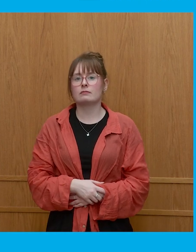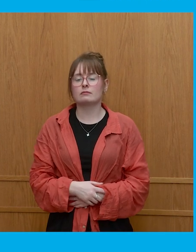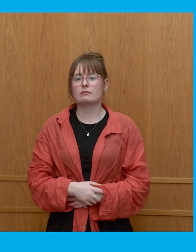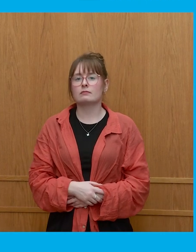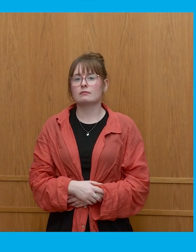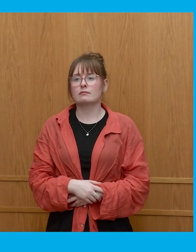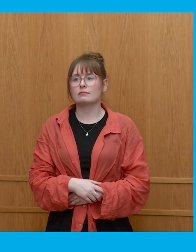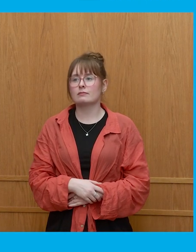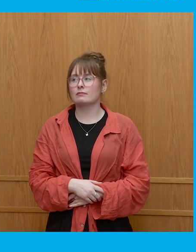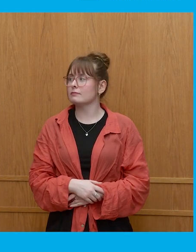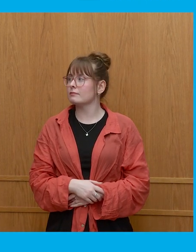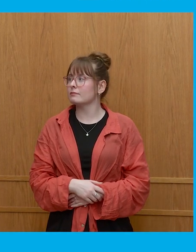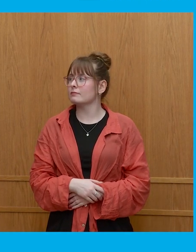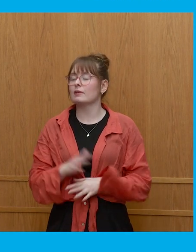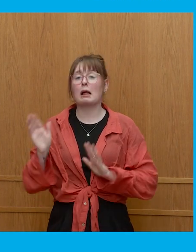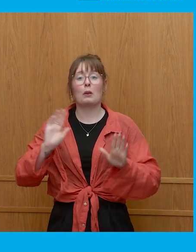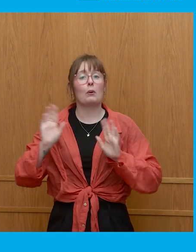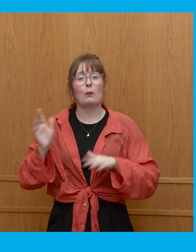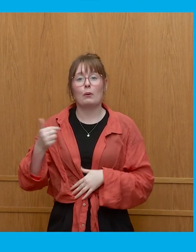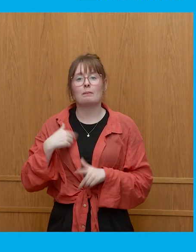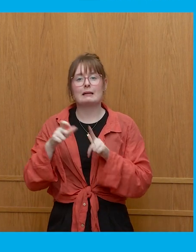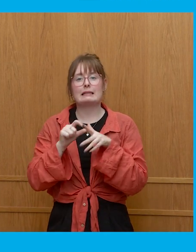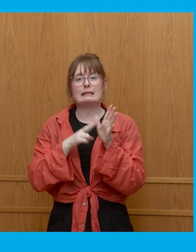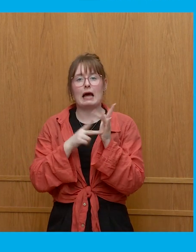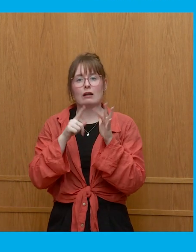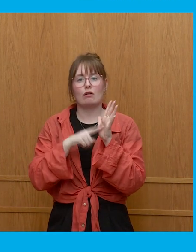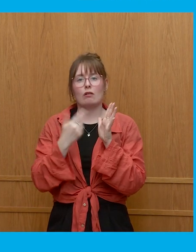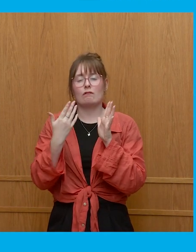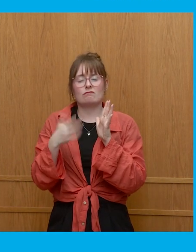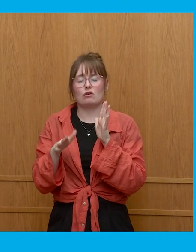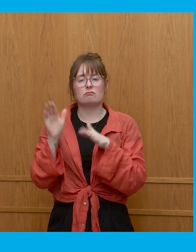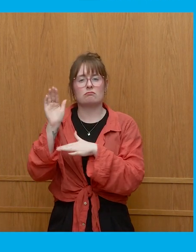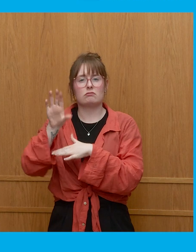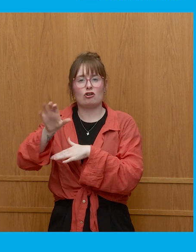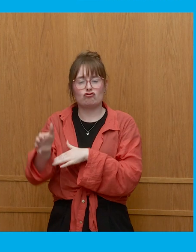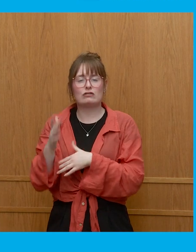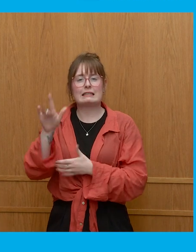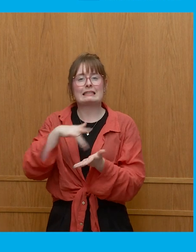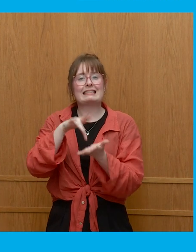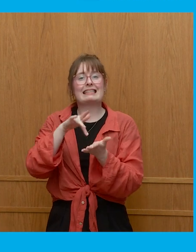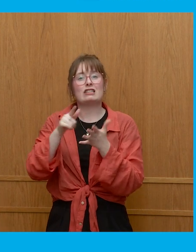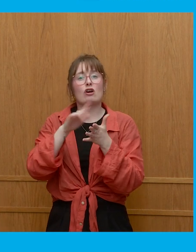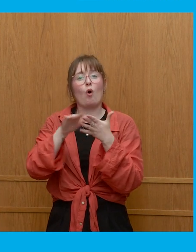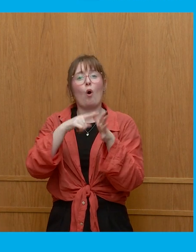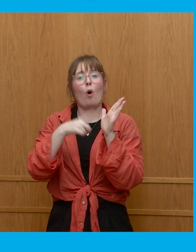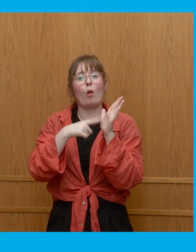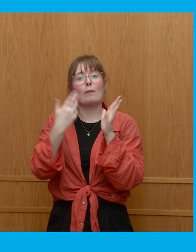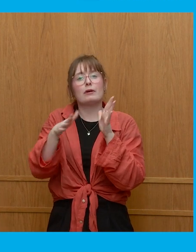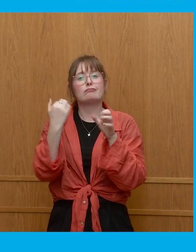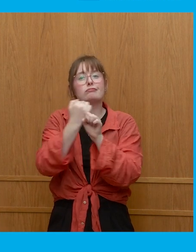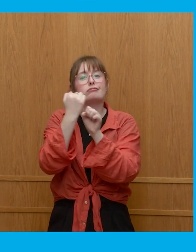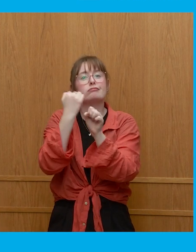I know. Hi, Daniel from Utrecht, where City Hall was constructed by